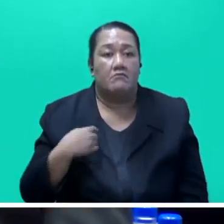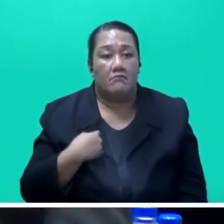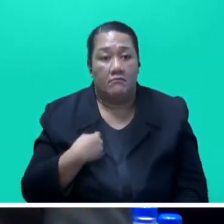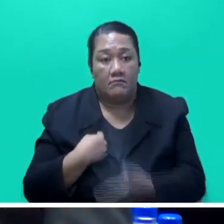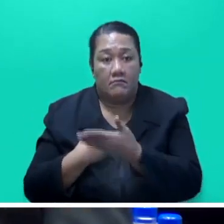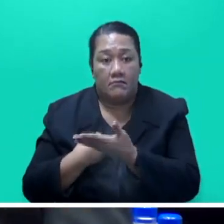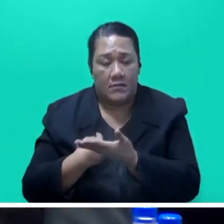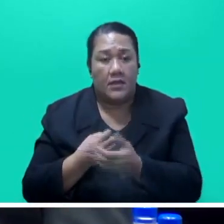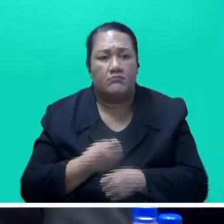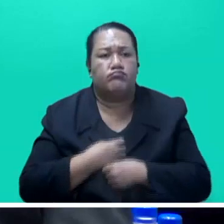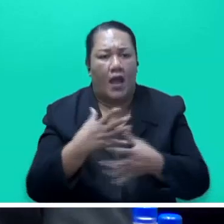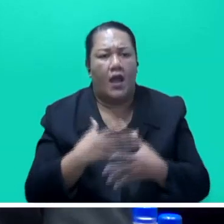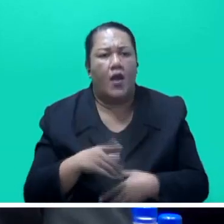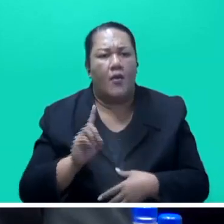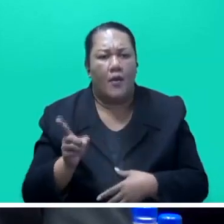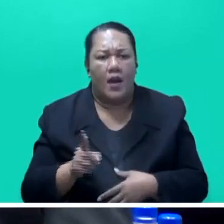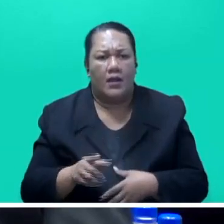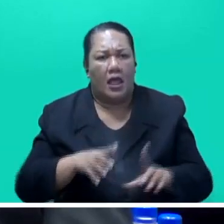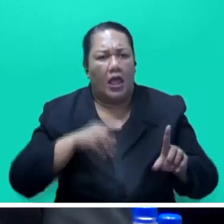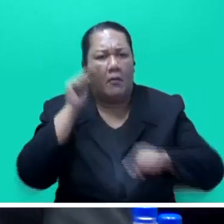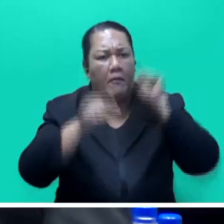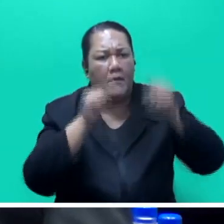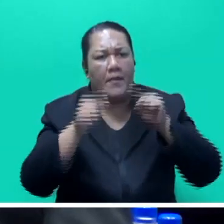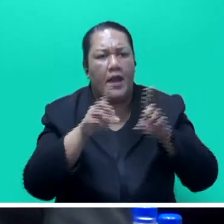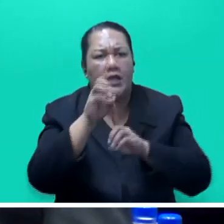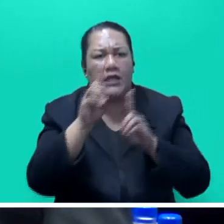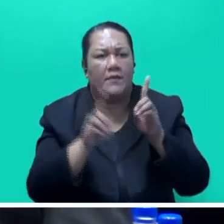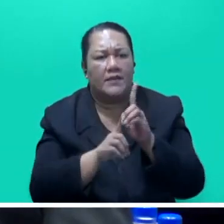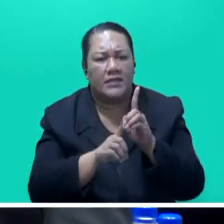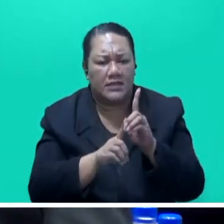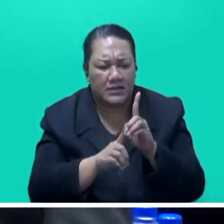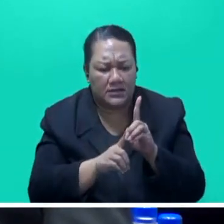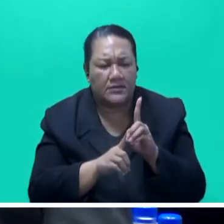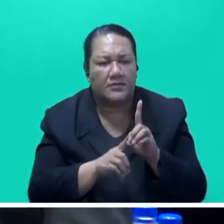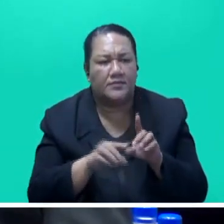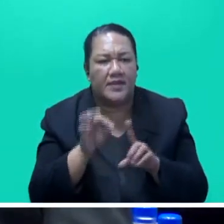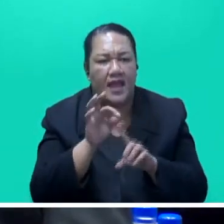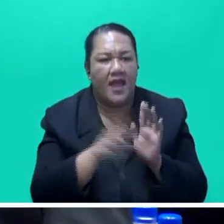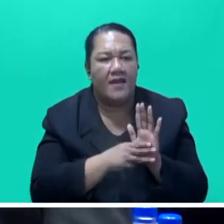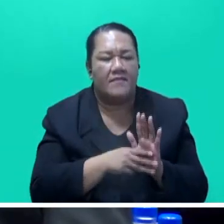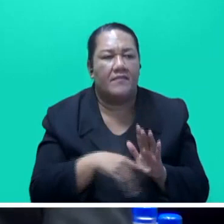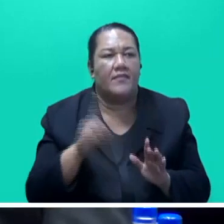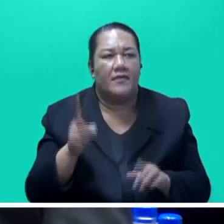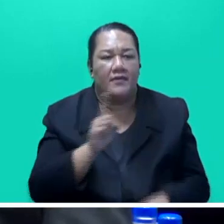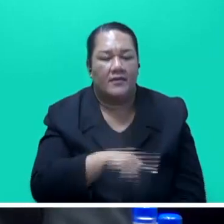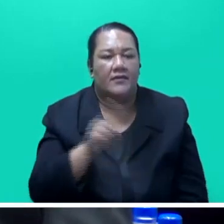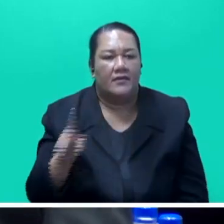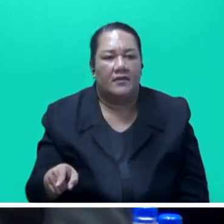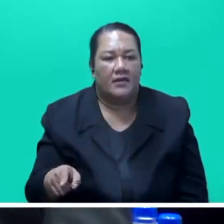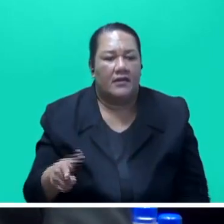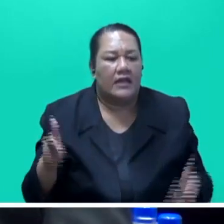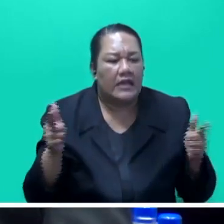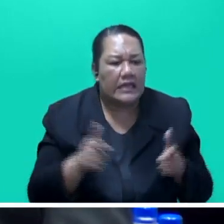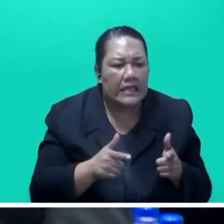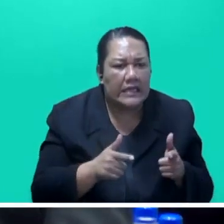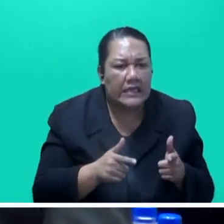was attacking the Deputy Prime Minister for attending the least developed countries